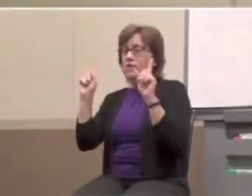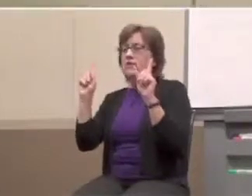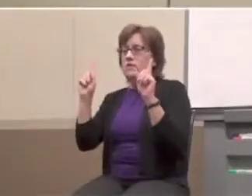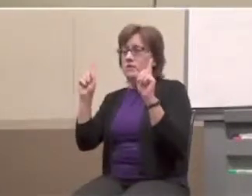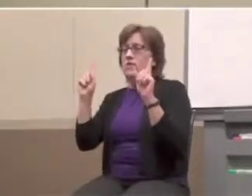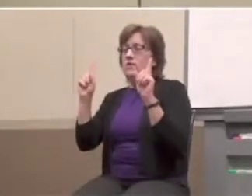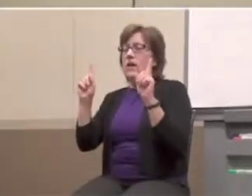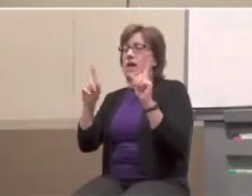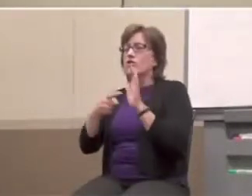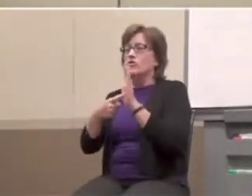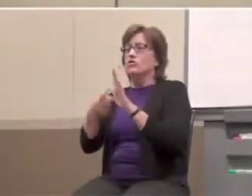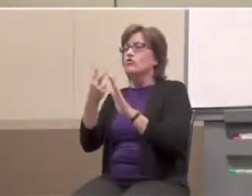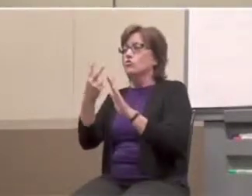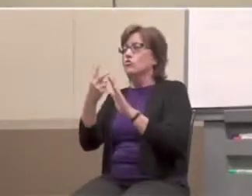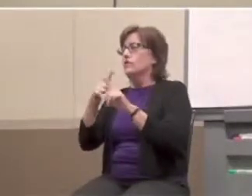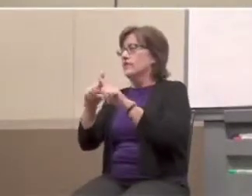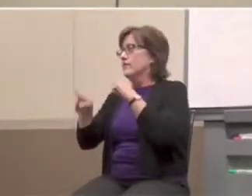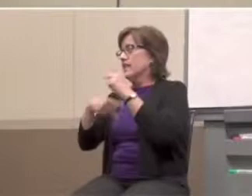paradoxical approaches.